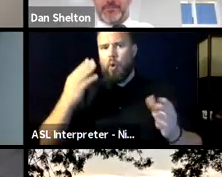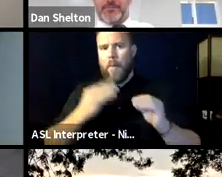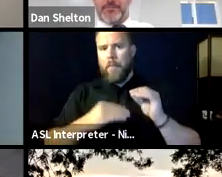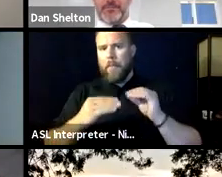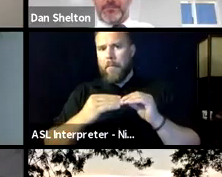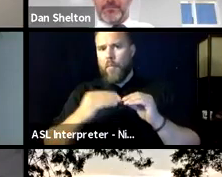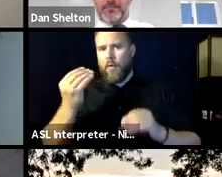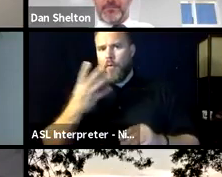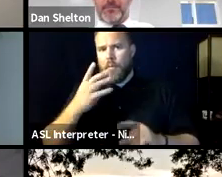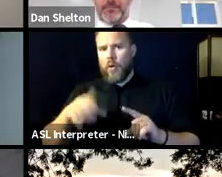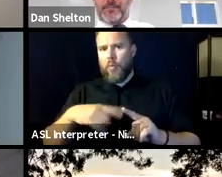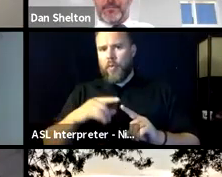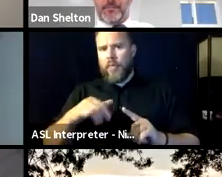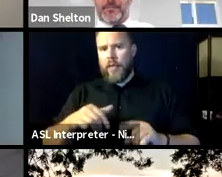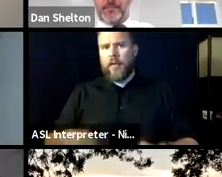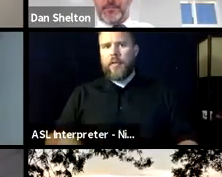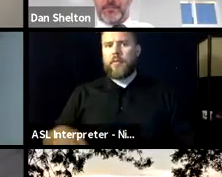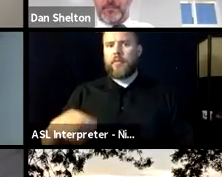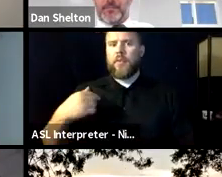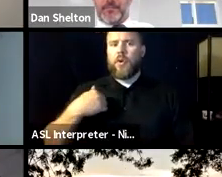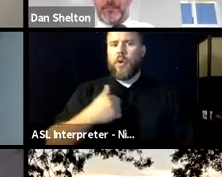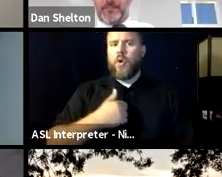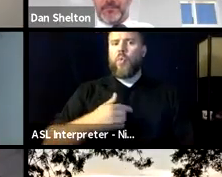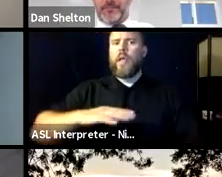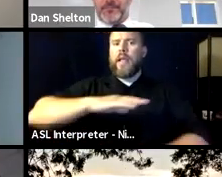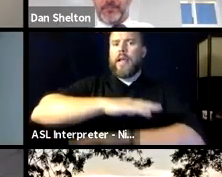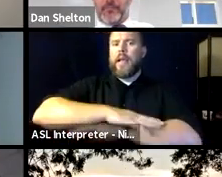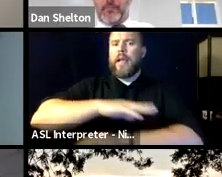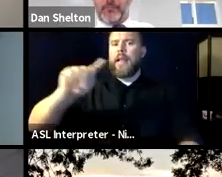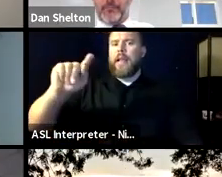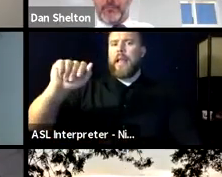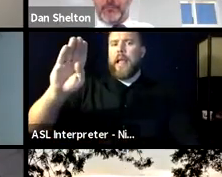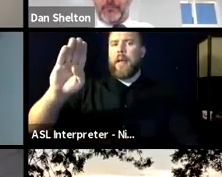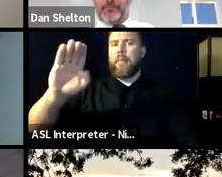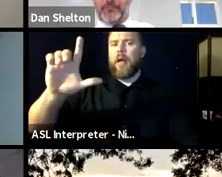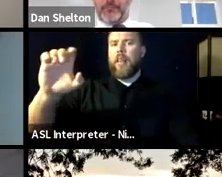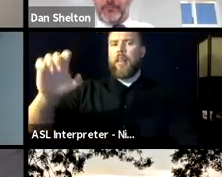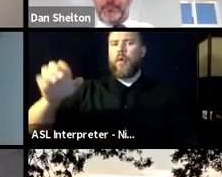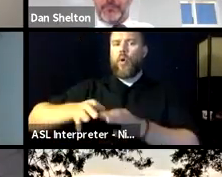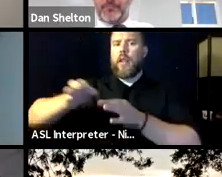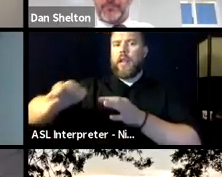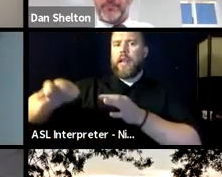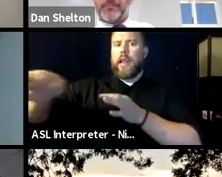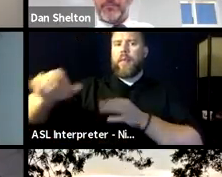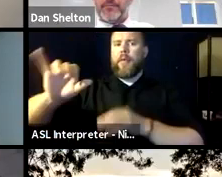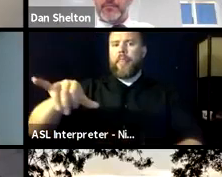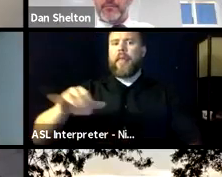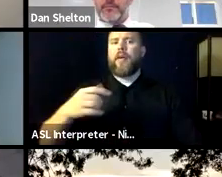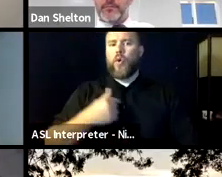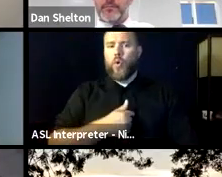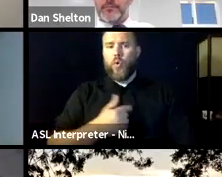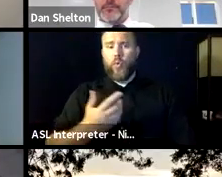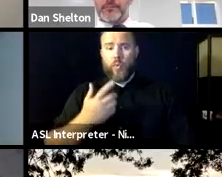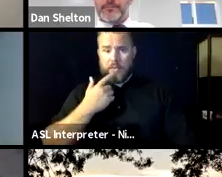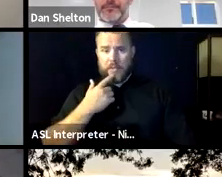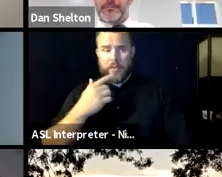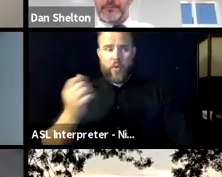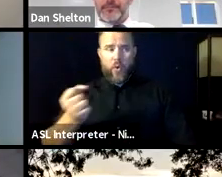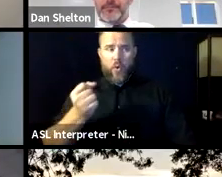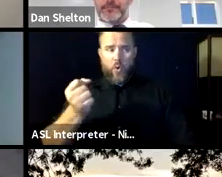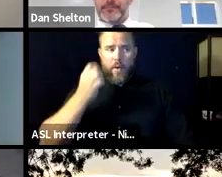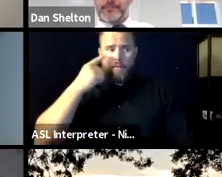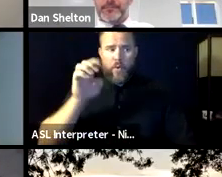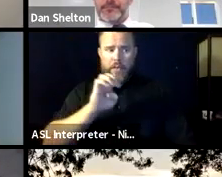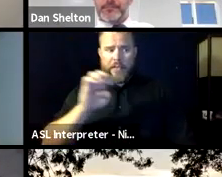Okay. This is Claire O'Neill. I second the motion to table. All right, it's been moved and seconded that we table the election of the representative for the Eastside Community